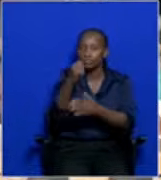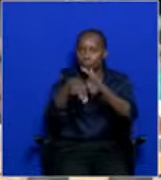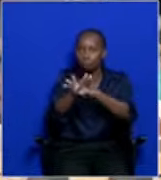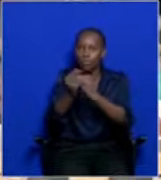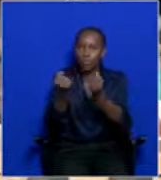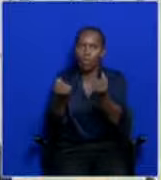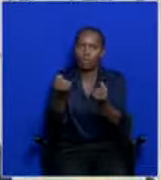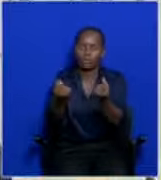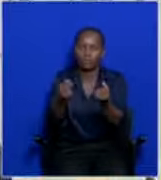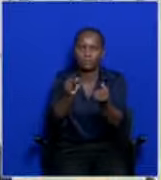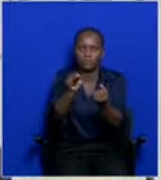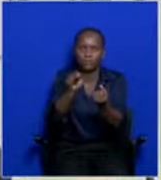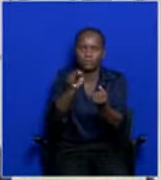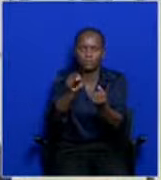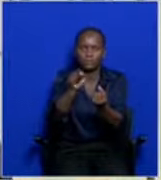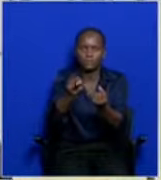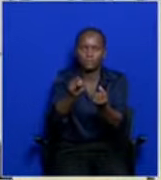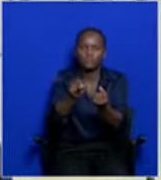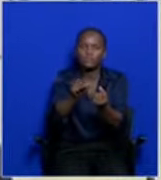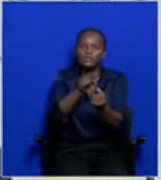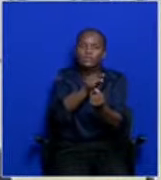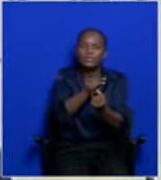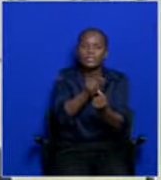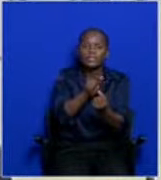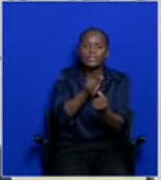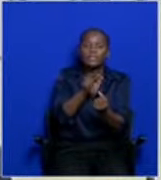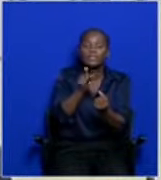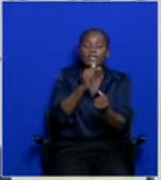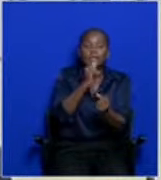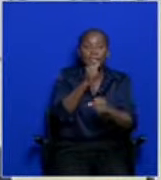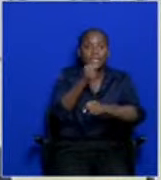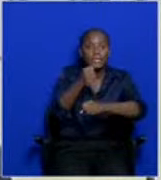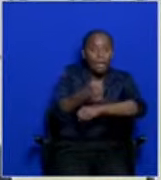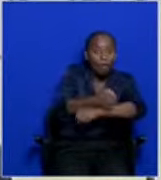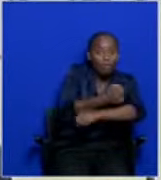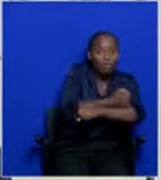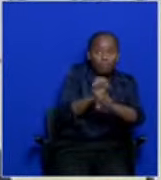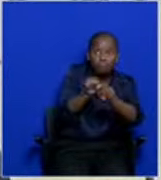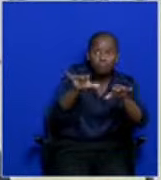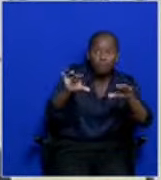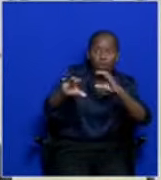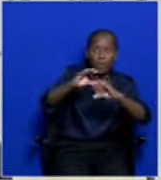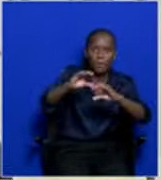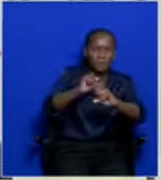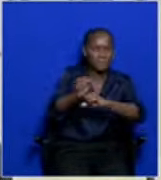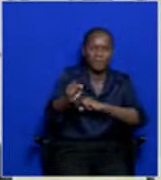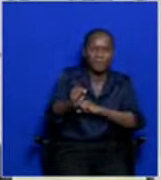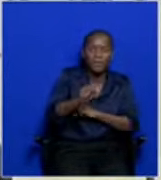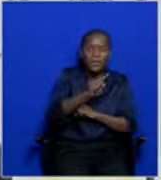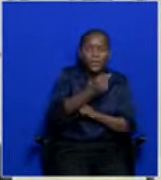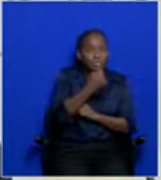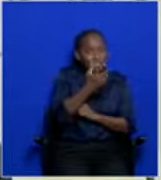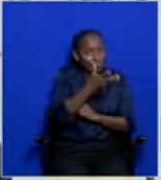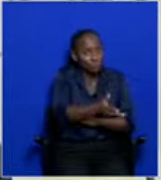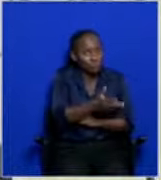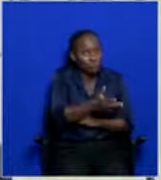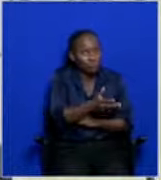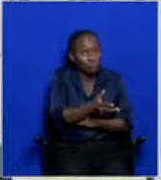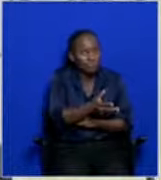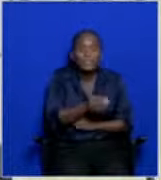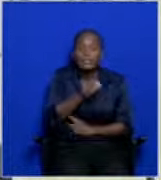don't communicate with your stakeholder, and you've said the same thing as well. And so it seems part of